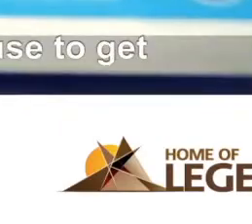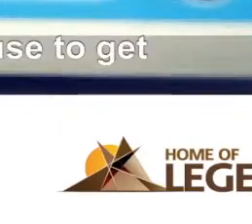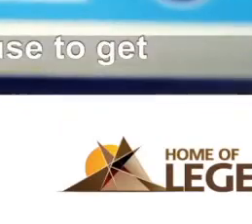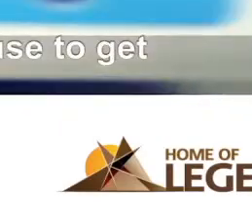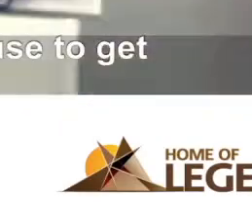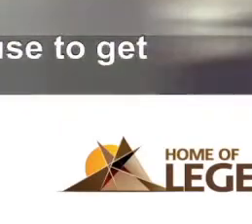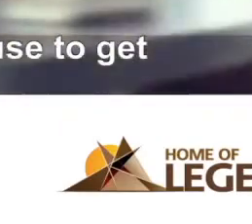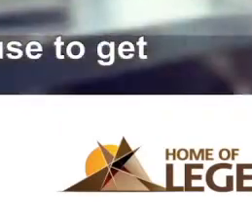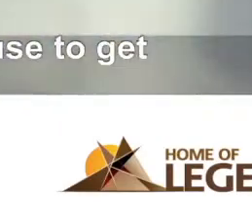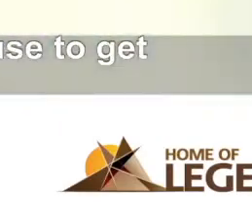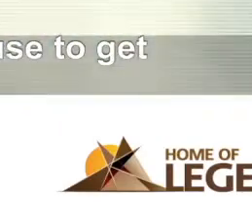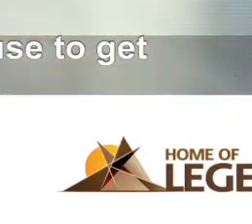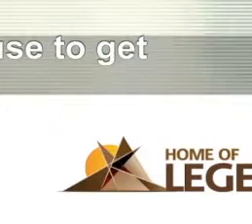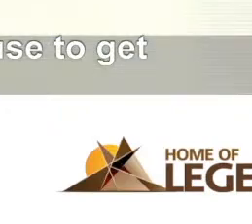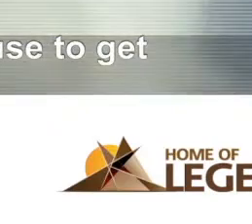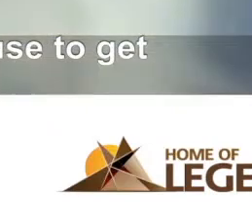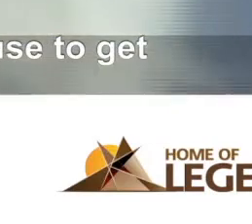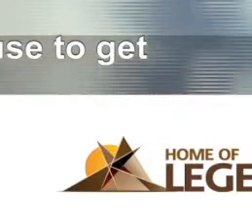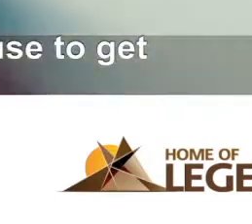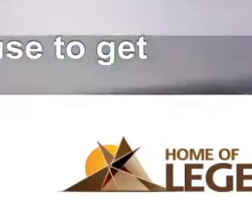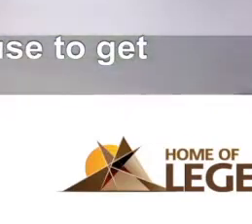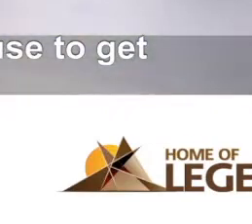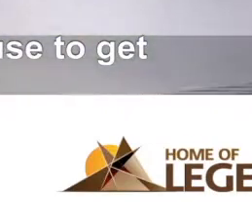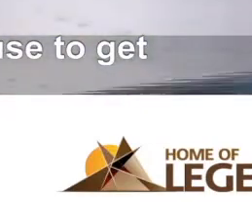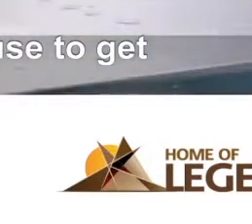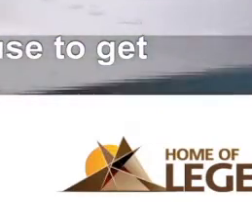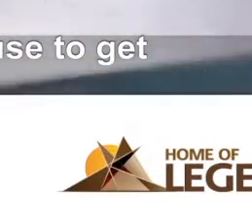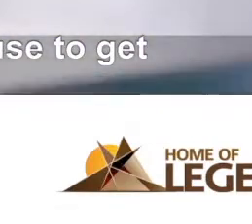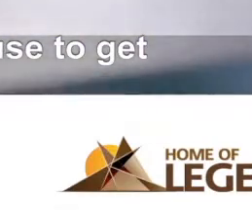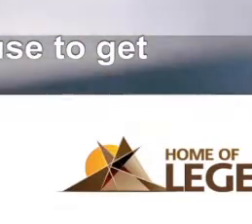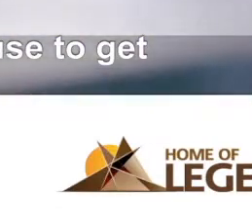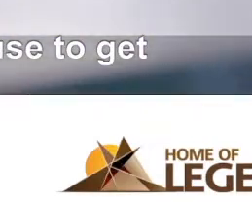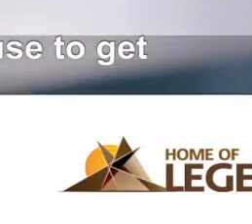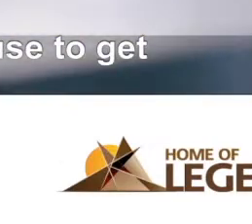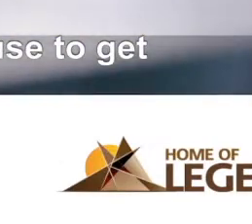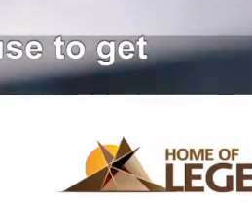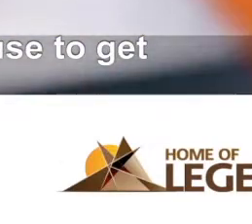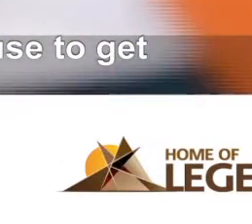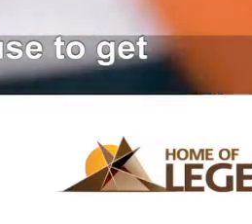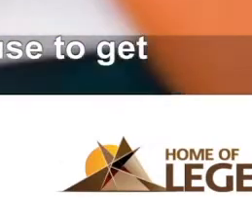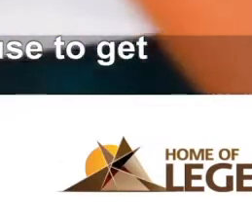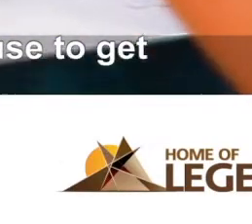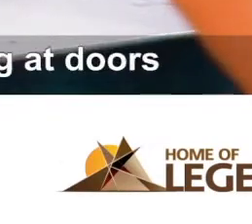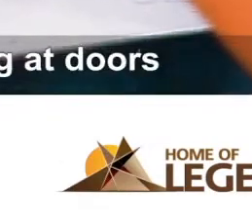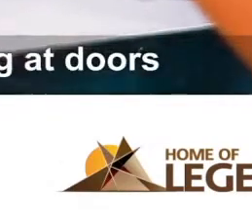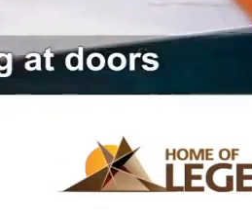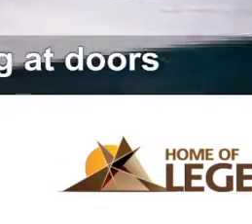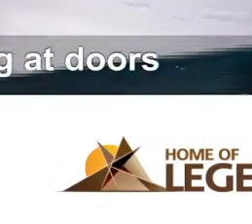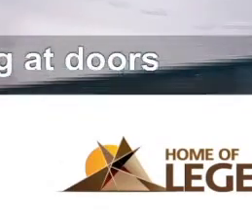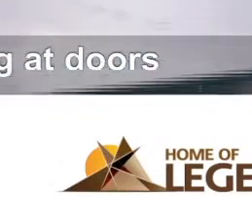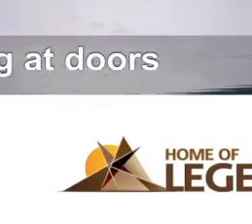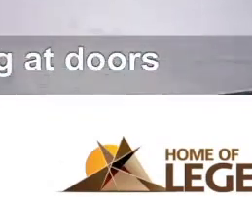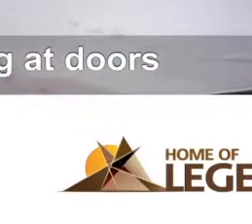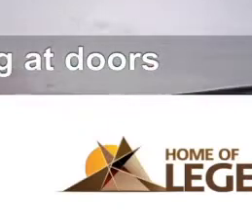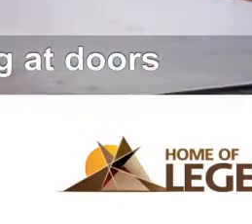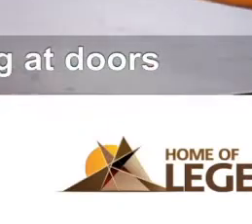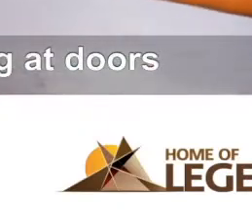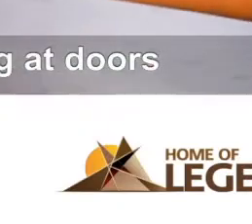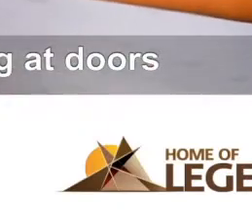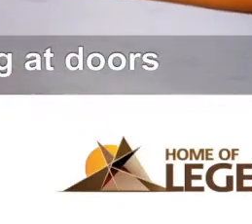beginning it was difficult because to get into retail stores it wasn't easy. But we just kept